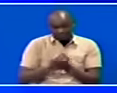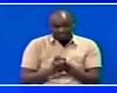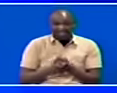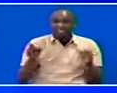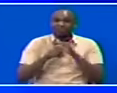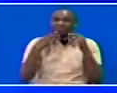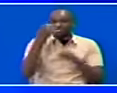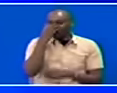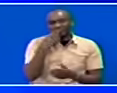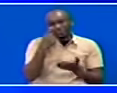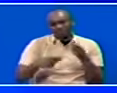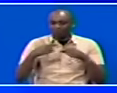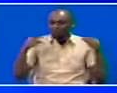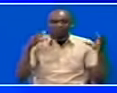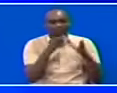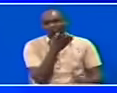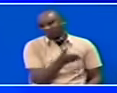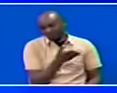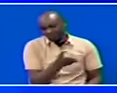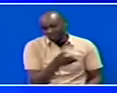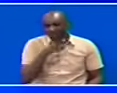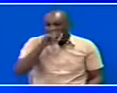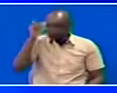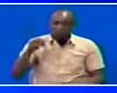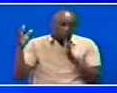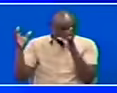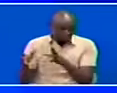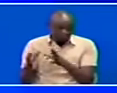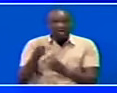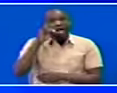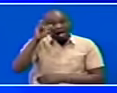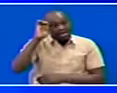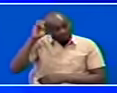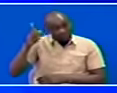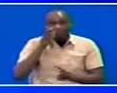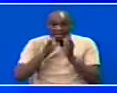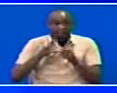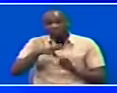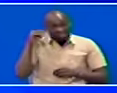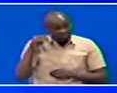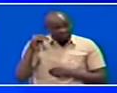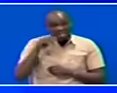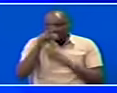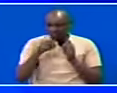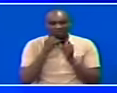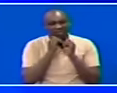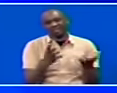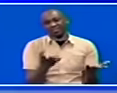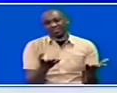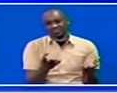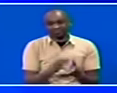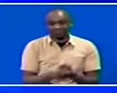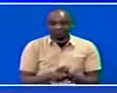has dismissed the opposition claims that the Jubilee administration and IEBC plans to rig the next general election.